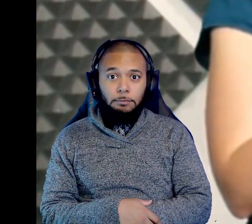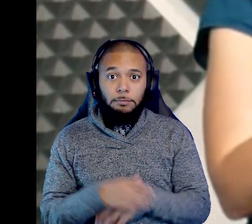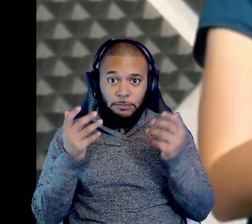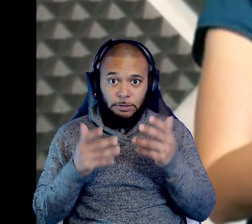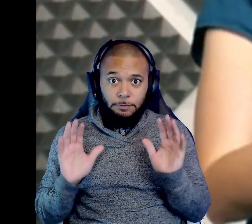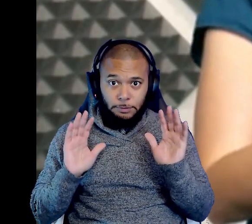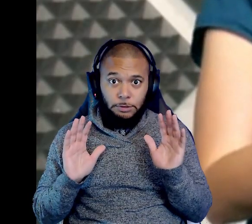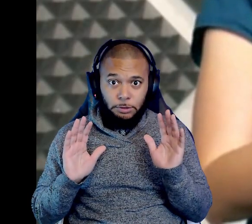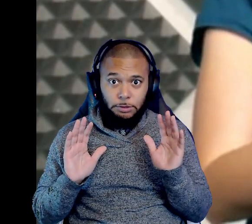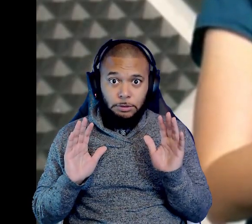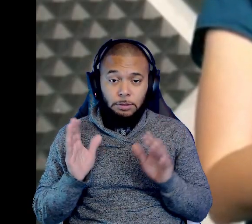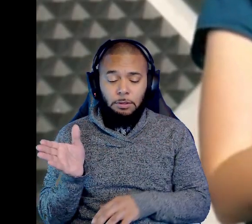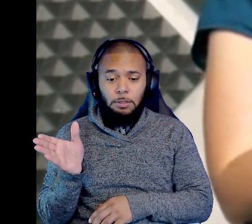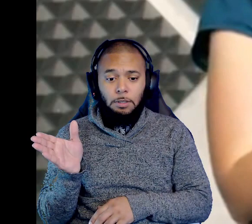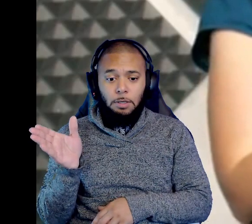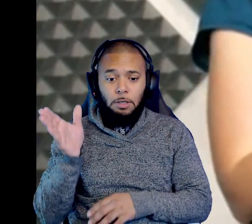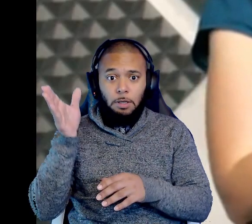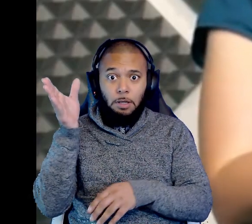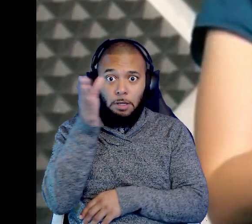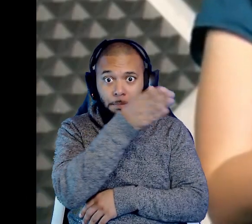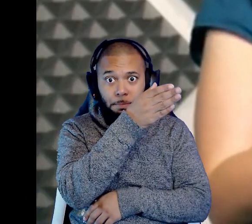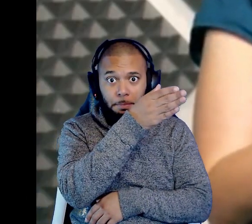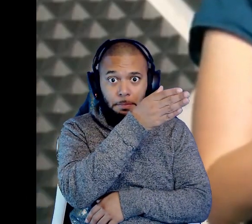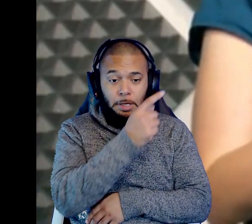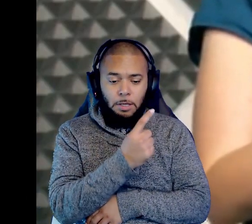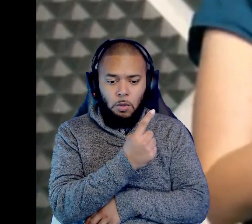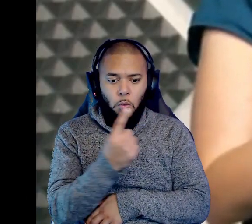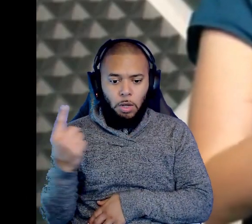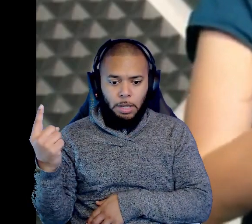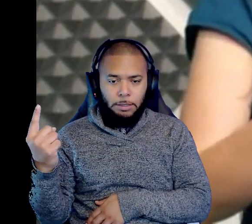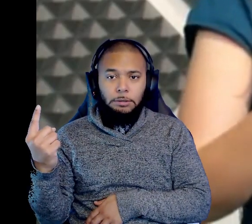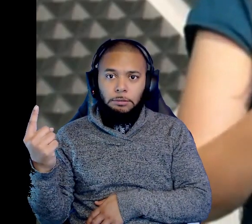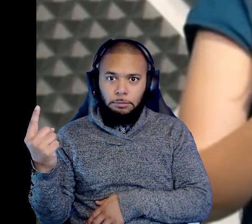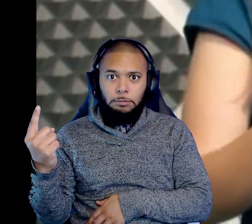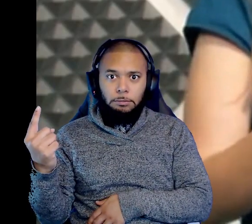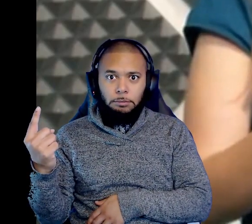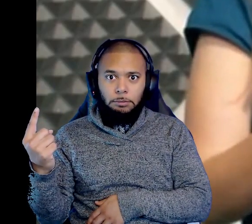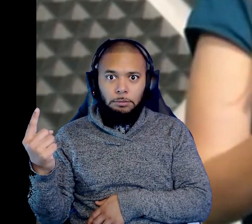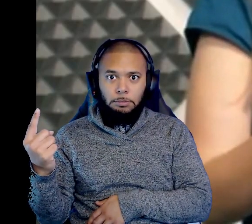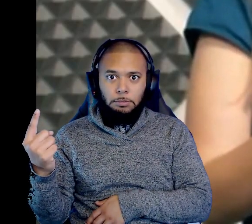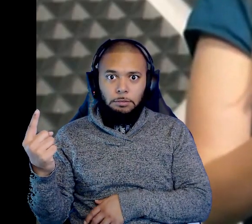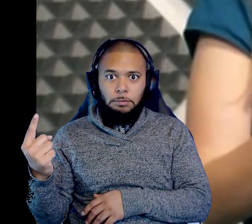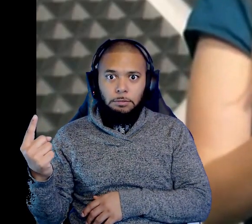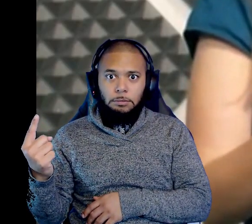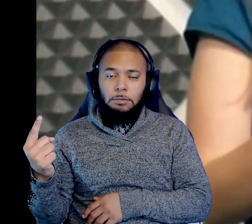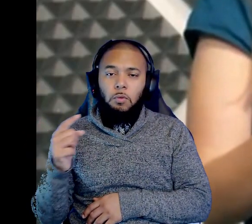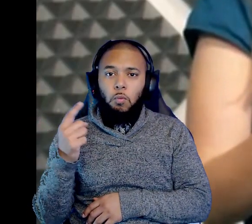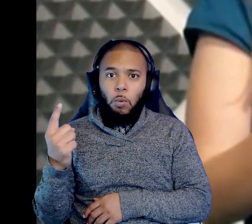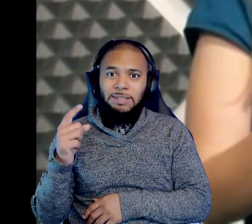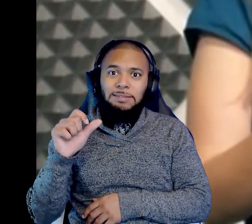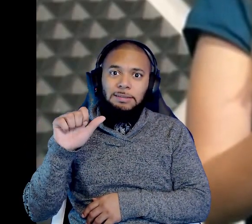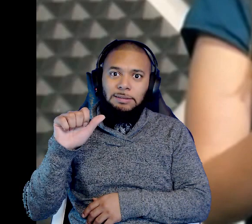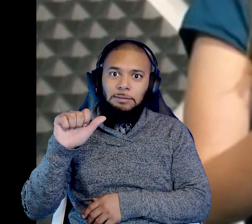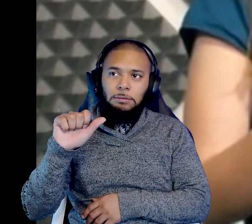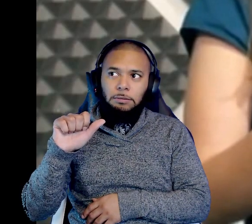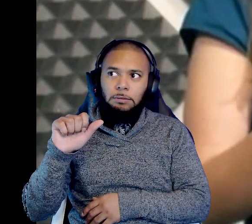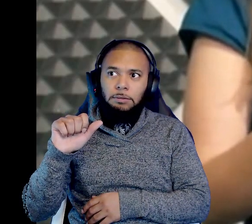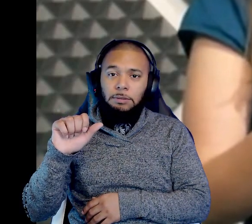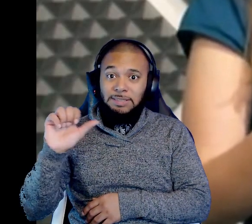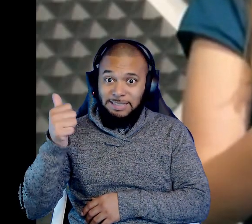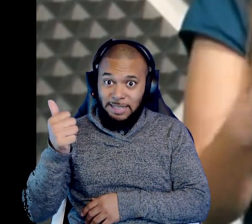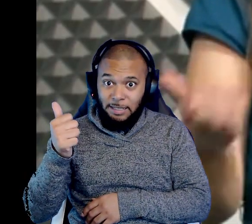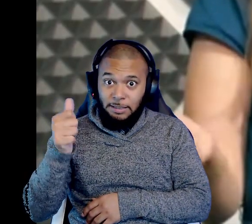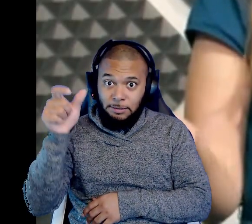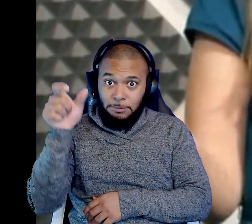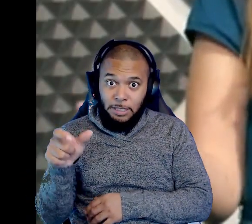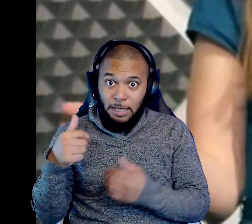as you got to 10, you'd push these ones all back and mark that you had 1 10 with your tens row. You could then use this